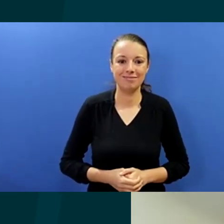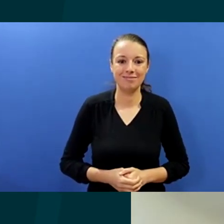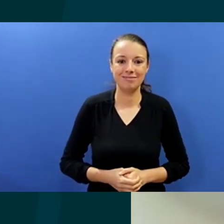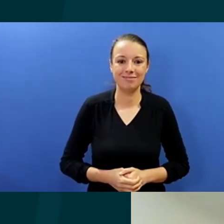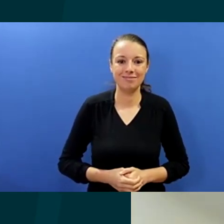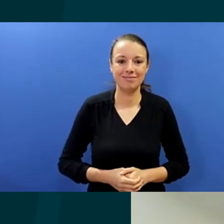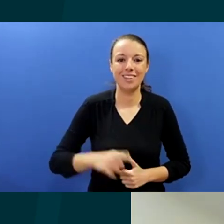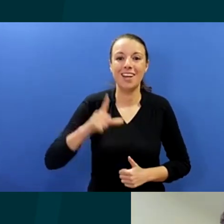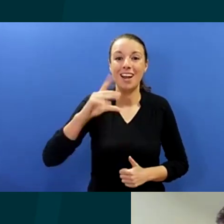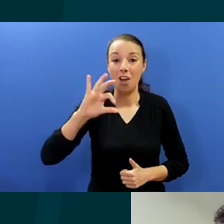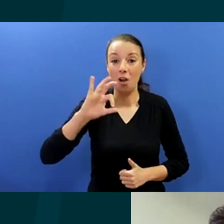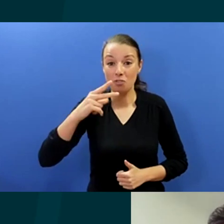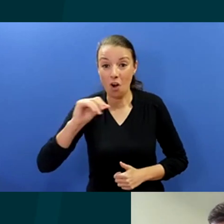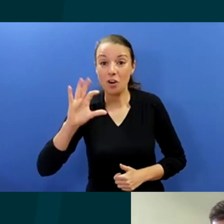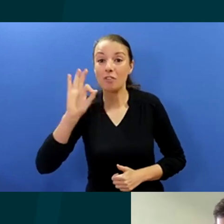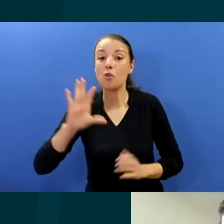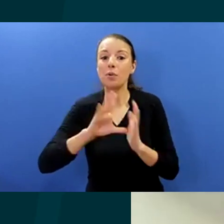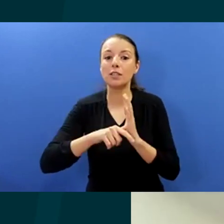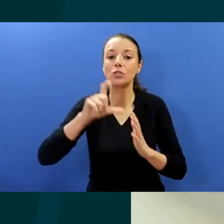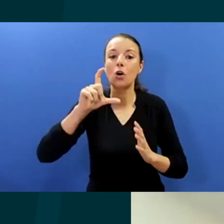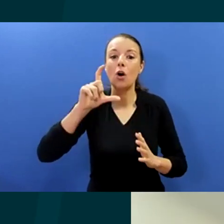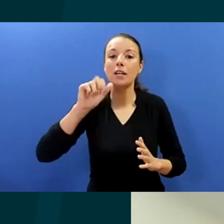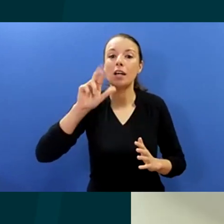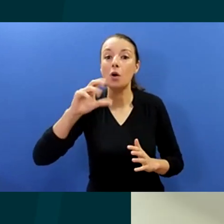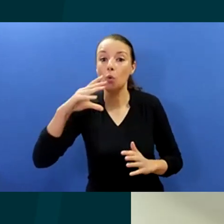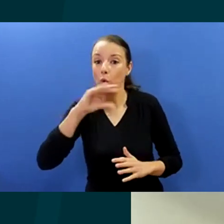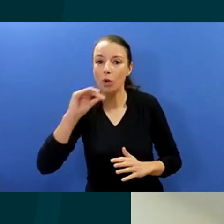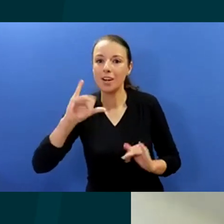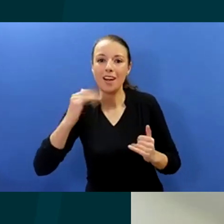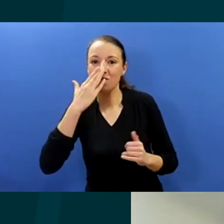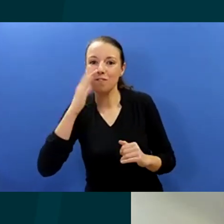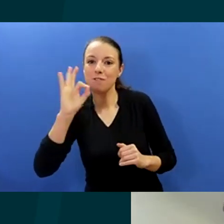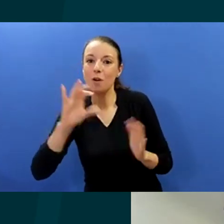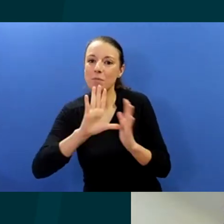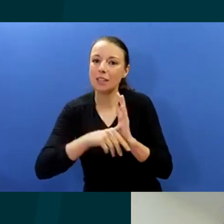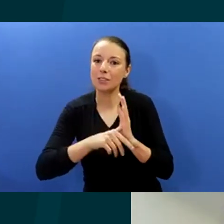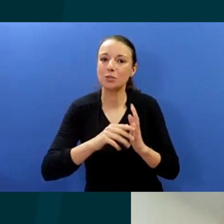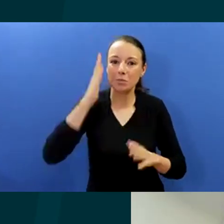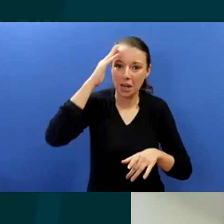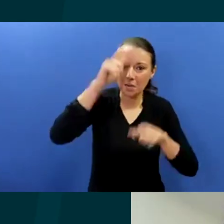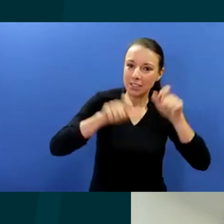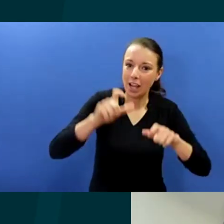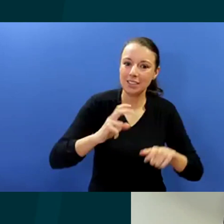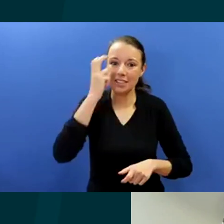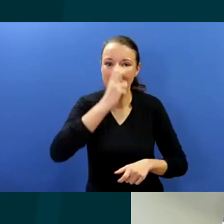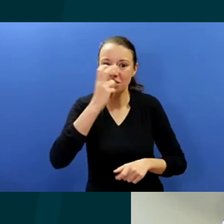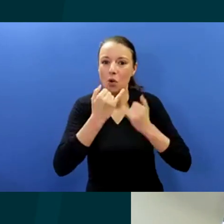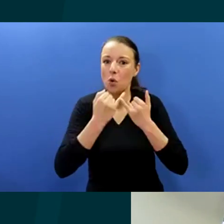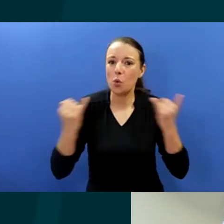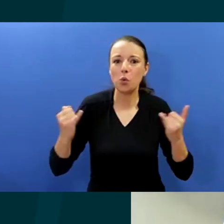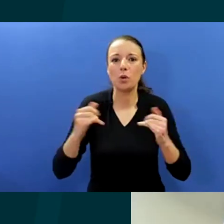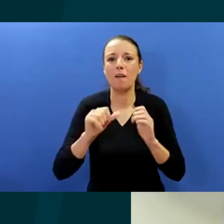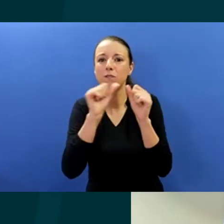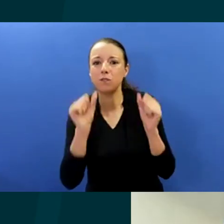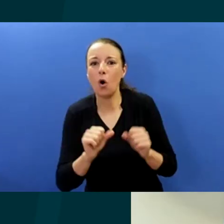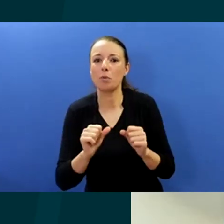Leonor Karusz, how does it look in your city? What is the level of engagement, of interest among the